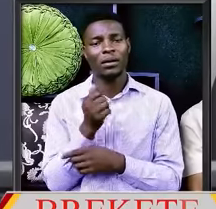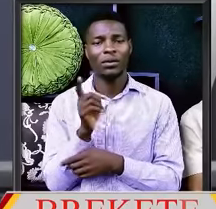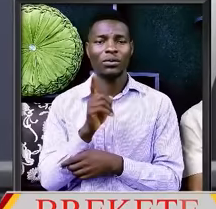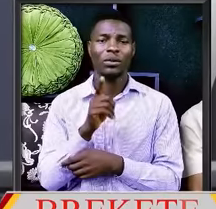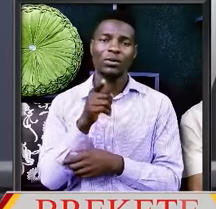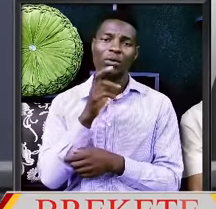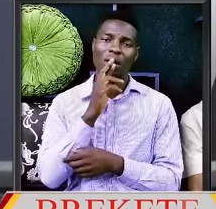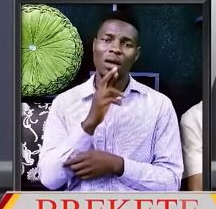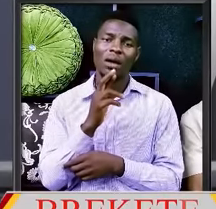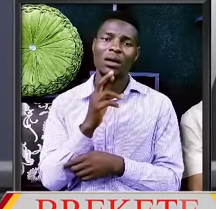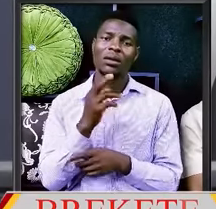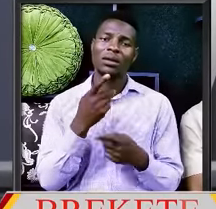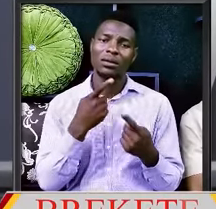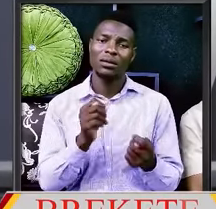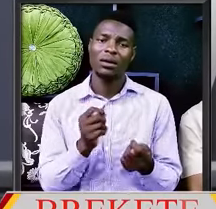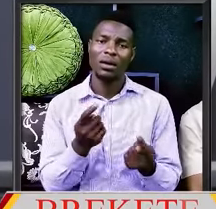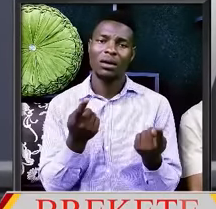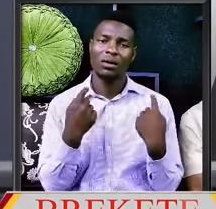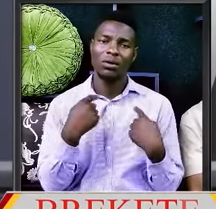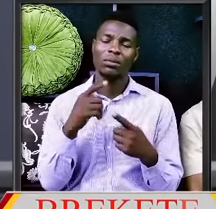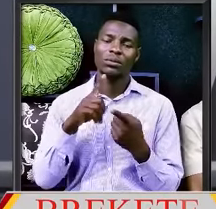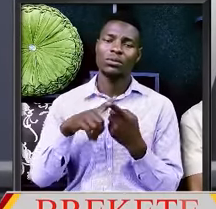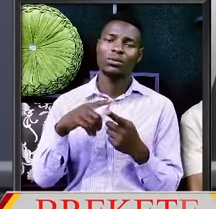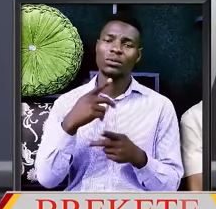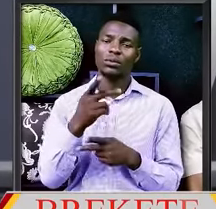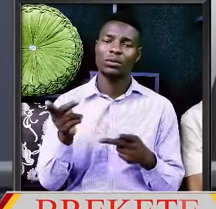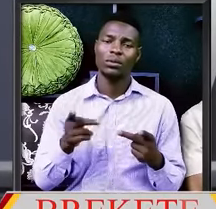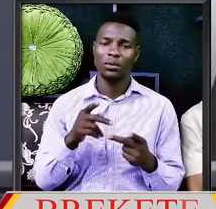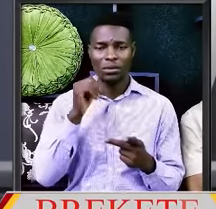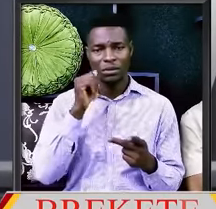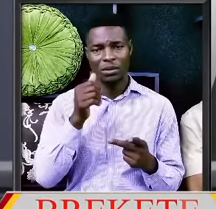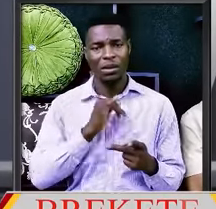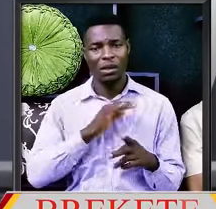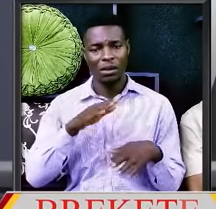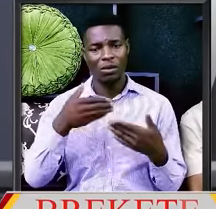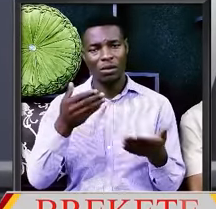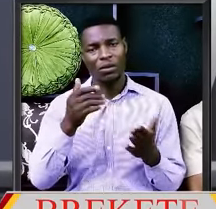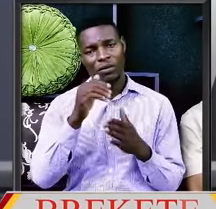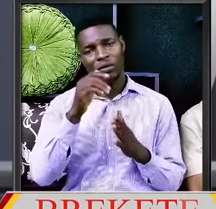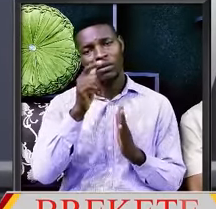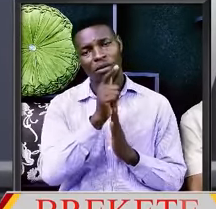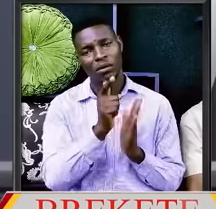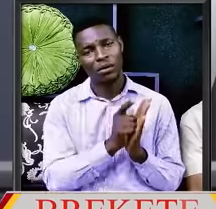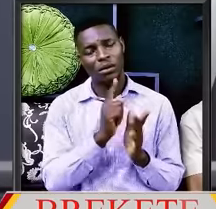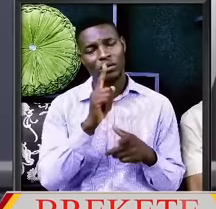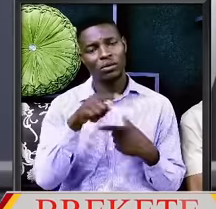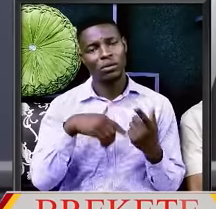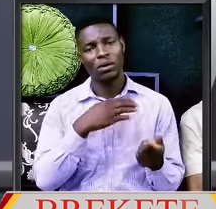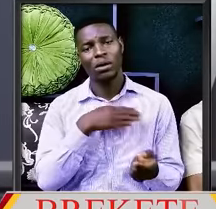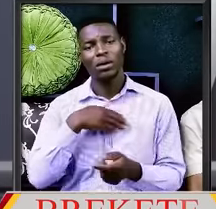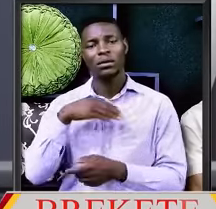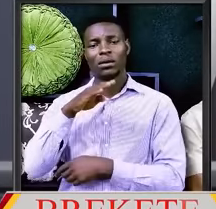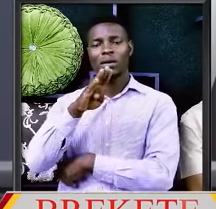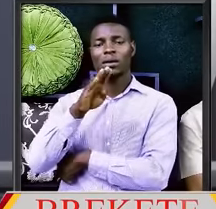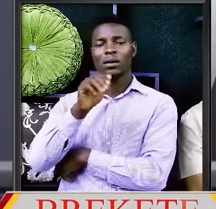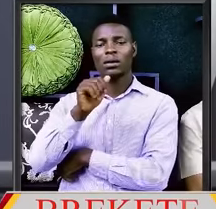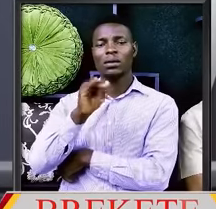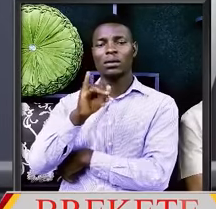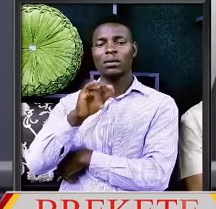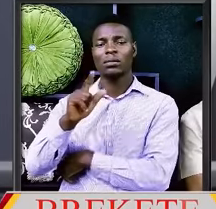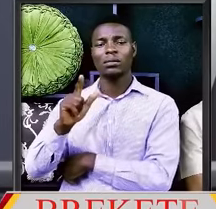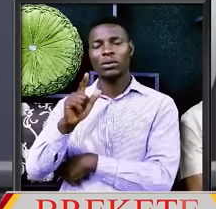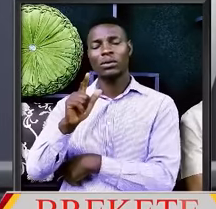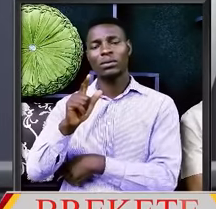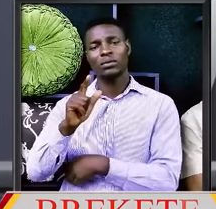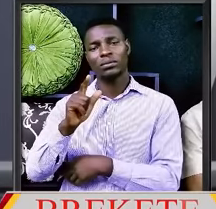come to the station tomorrow. I go give you lawyer. We go bail your brother. Make una no drag the land with